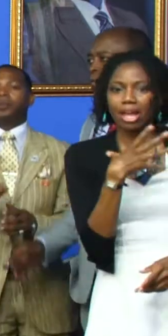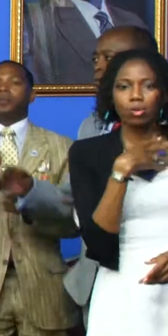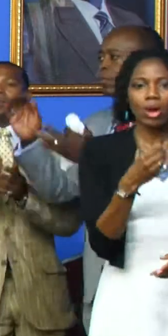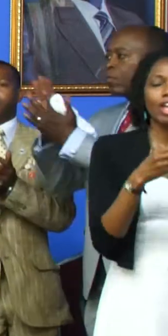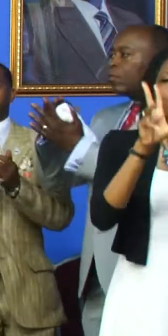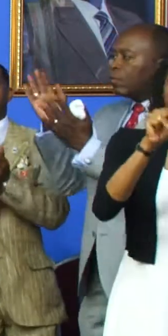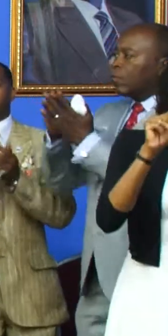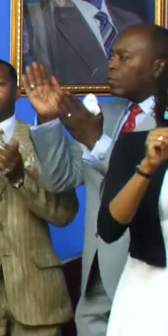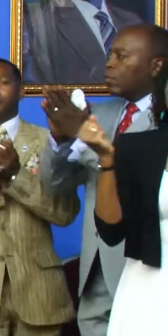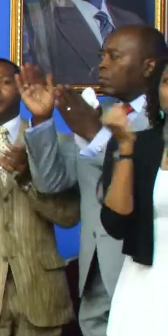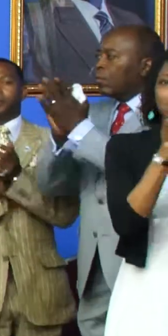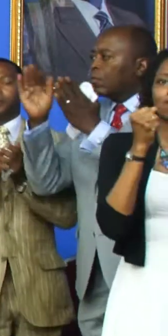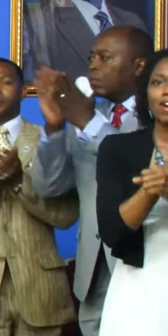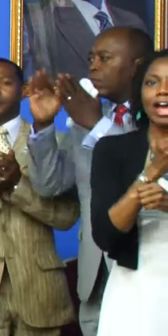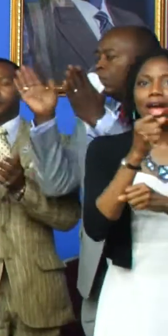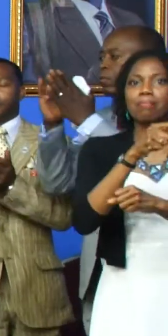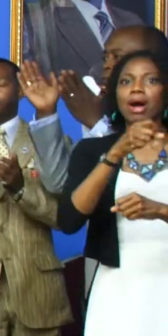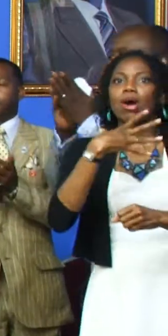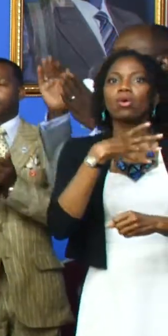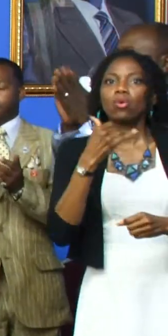wrong.